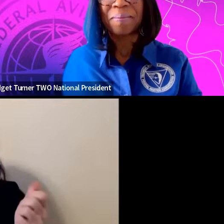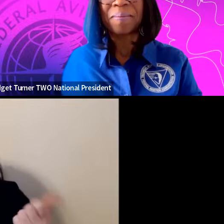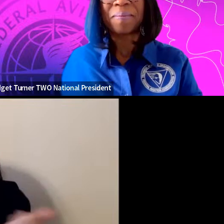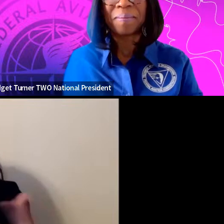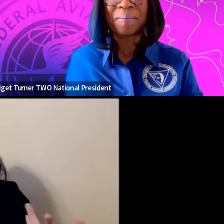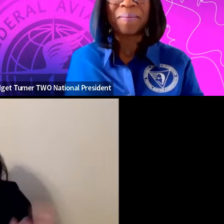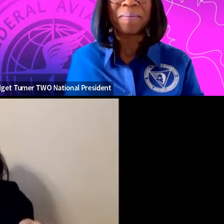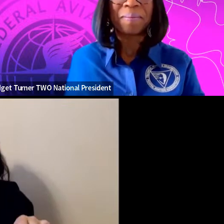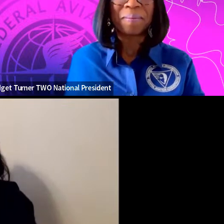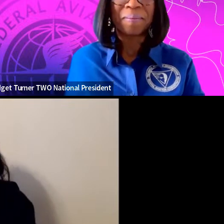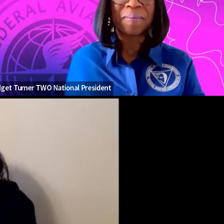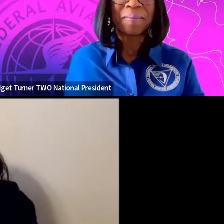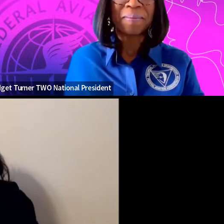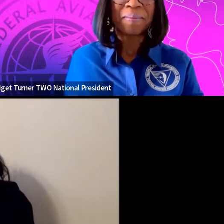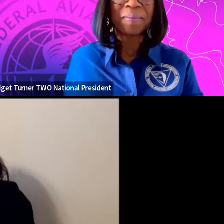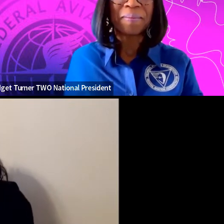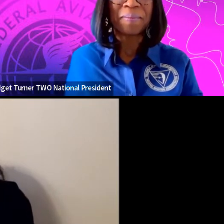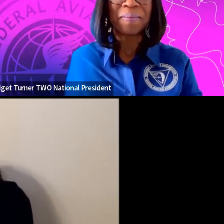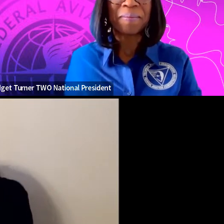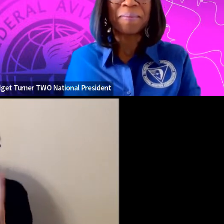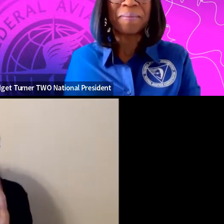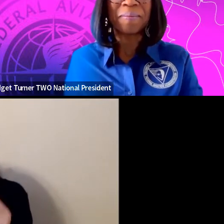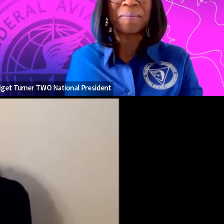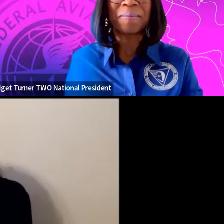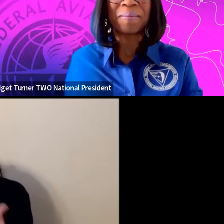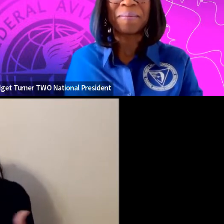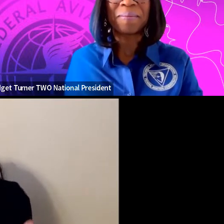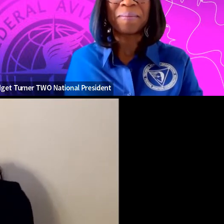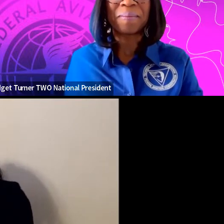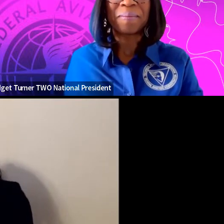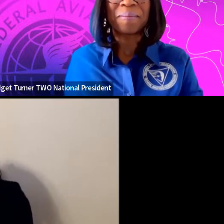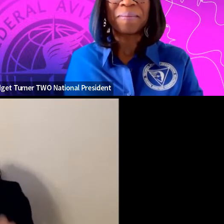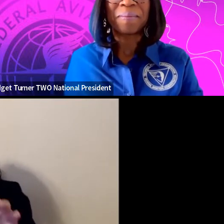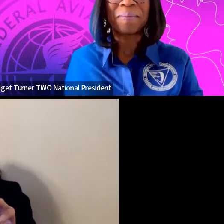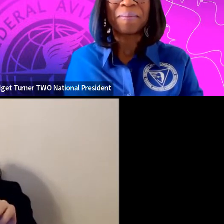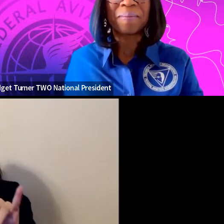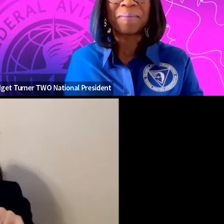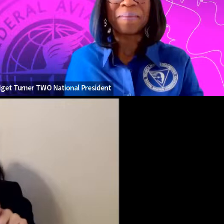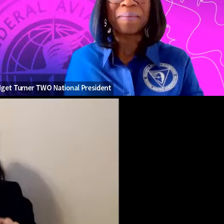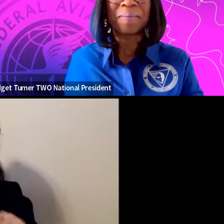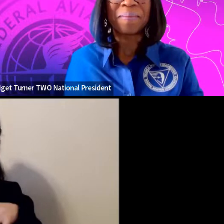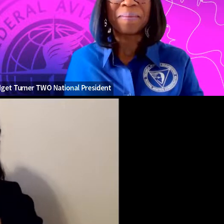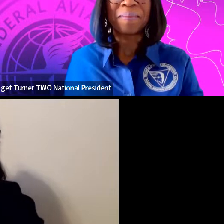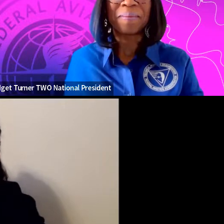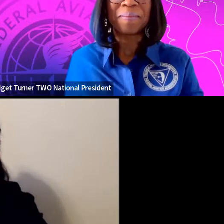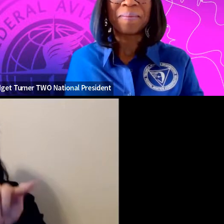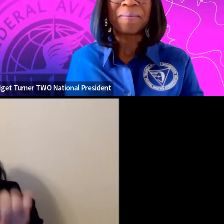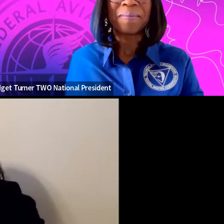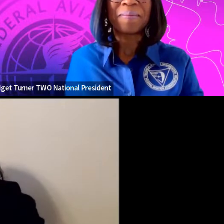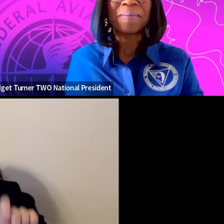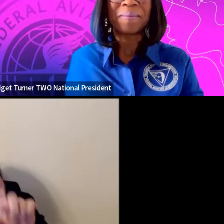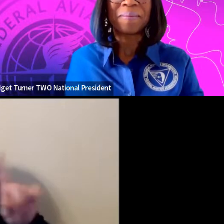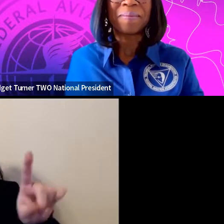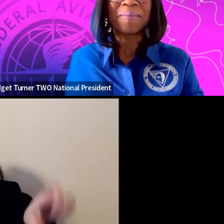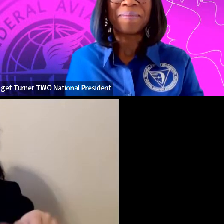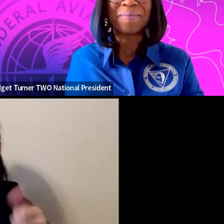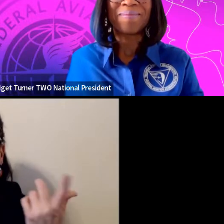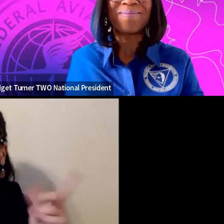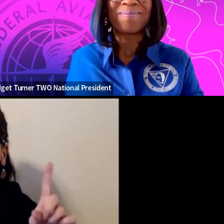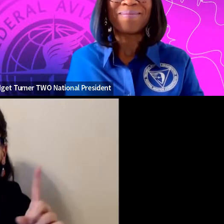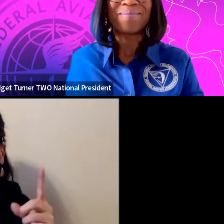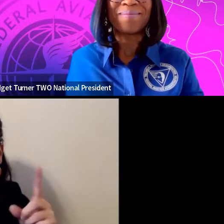achievable. I'm going to leave you with one last thing. A mile of runway will take you anywhere. The stars should be your